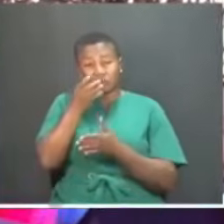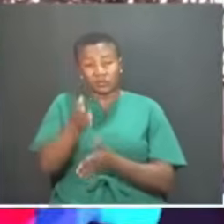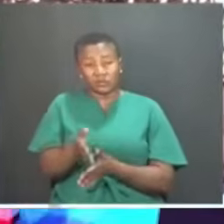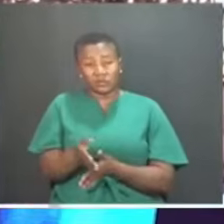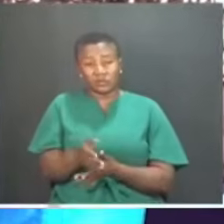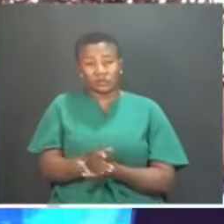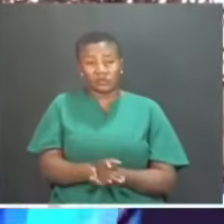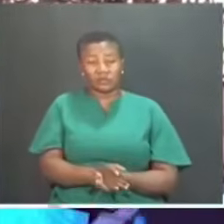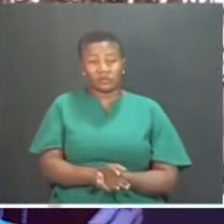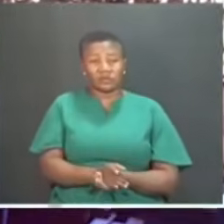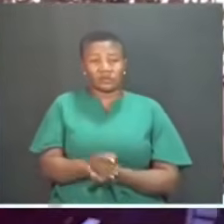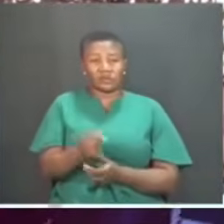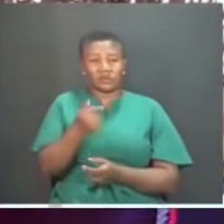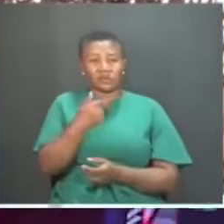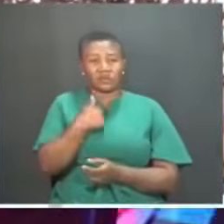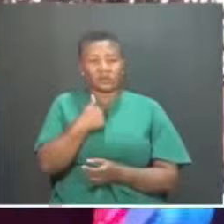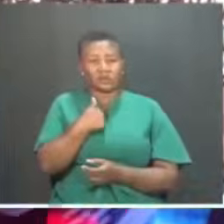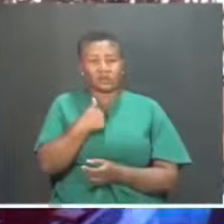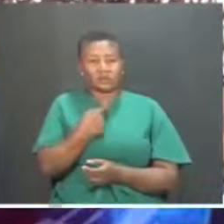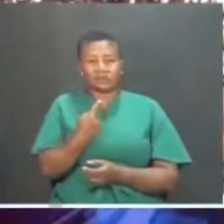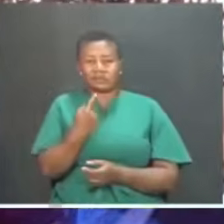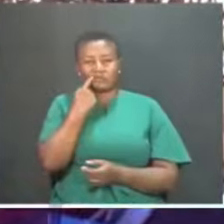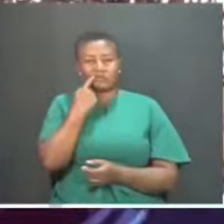extremely disappointed in the armed forces.